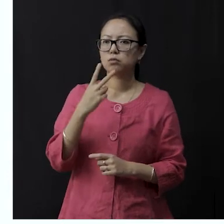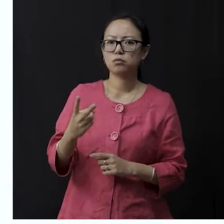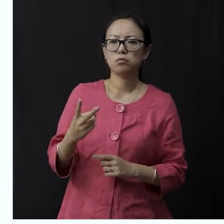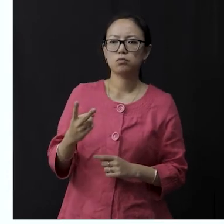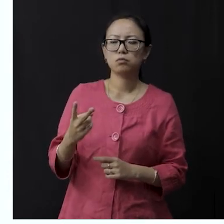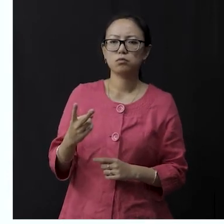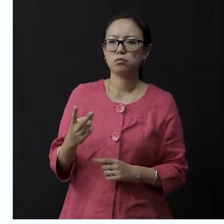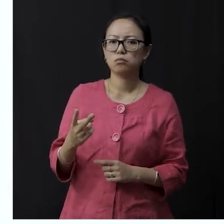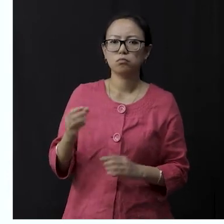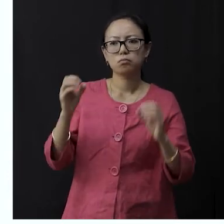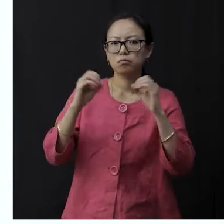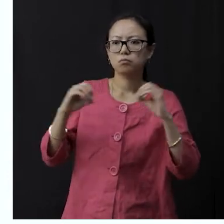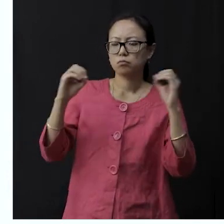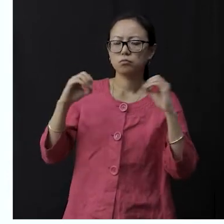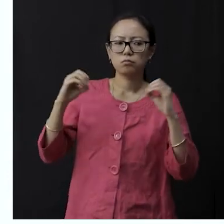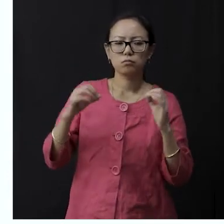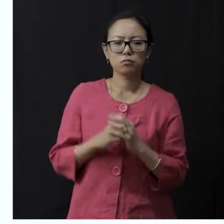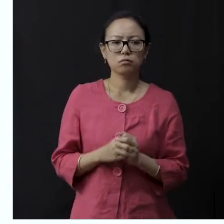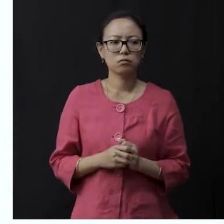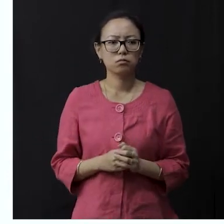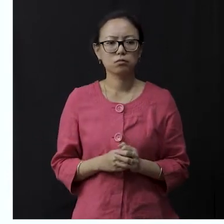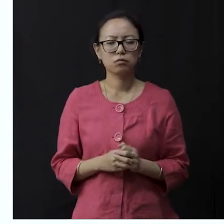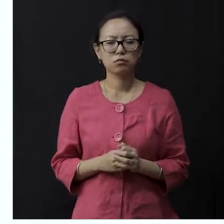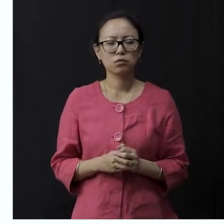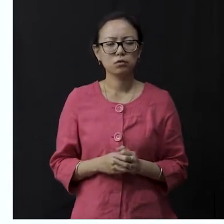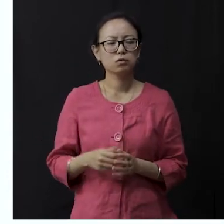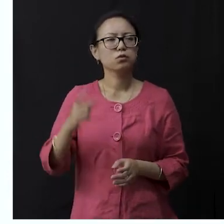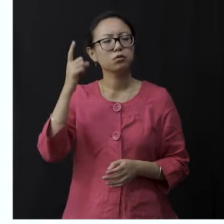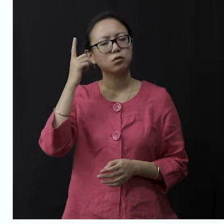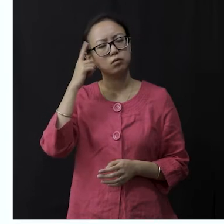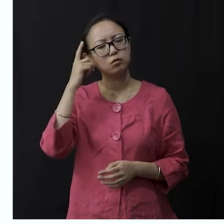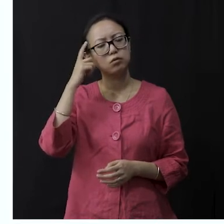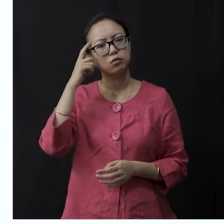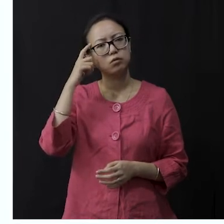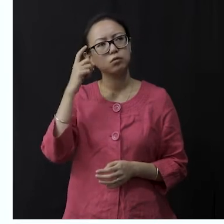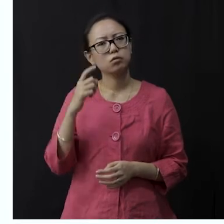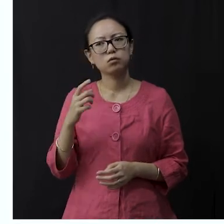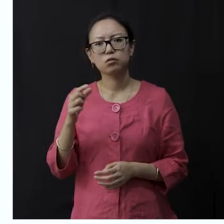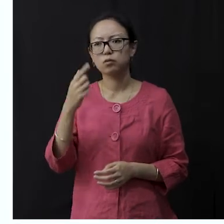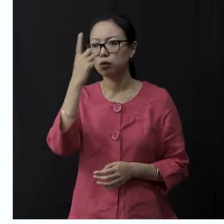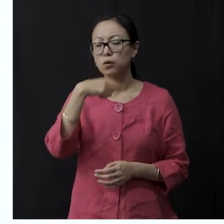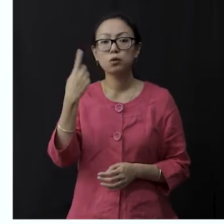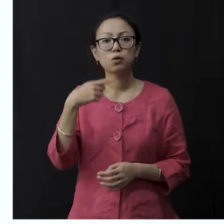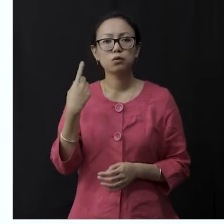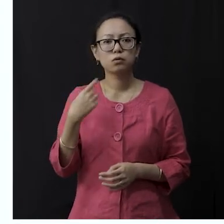the person is wondering who came and knocked at the door. Let's try to find